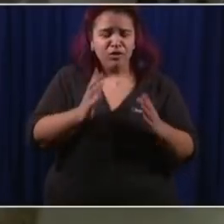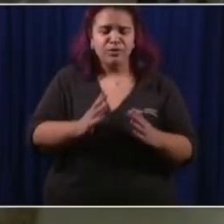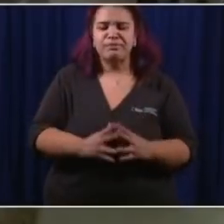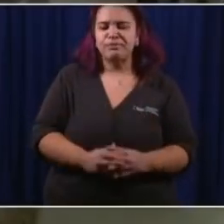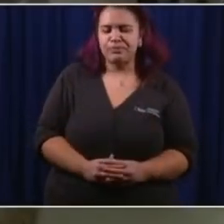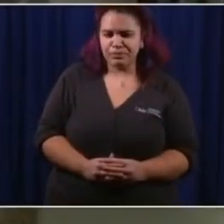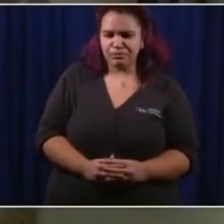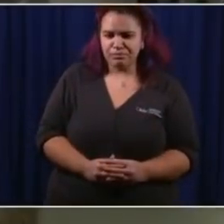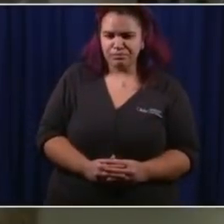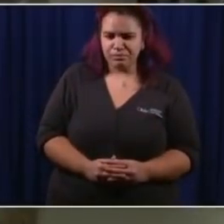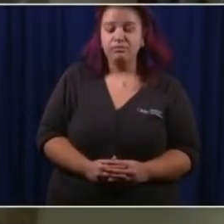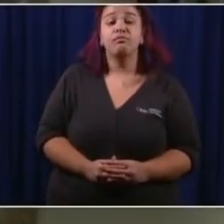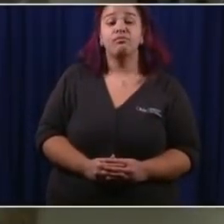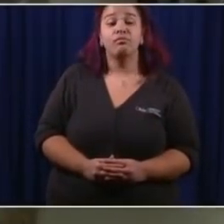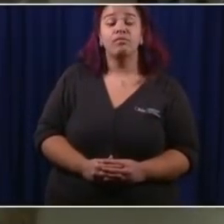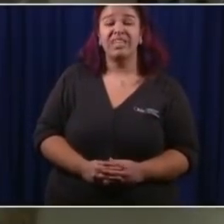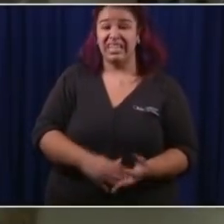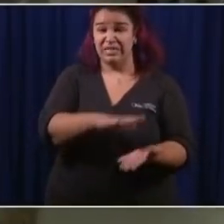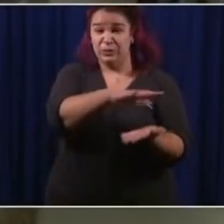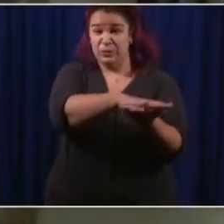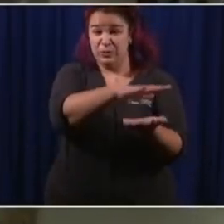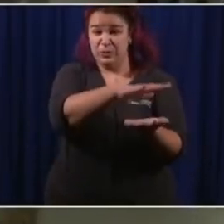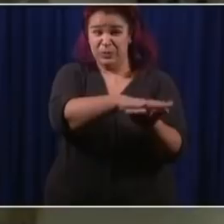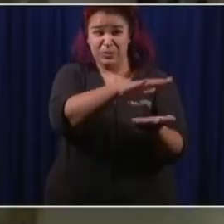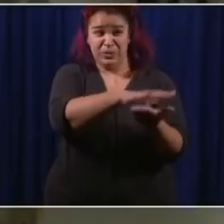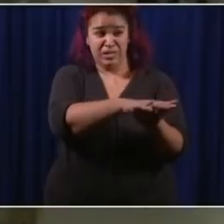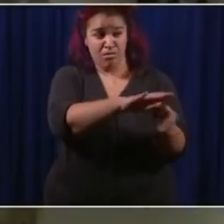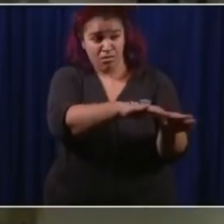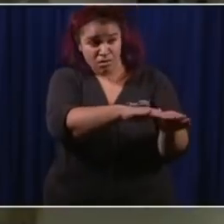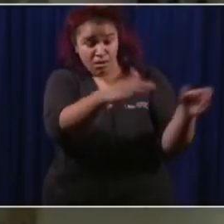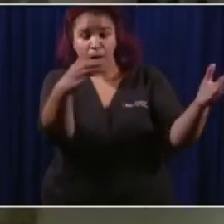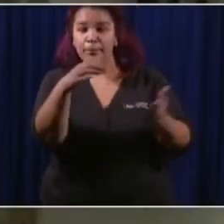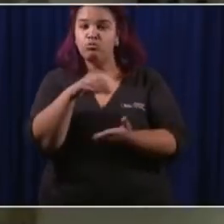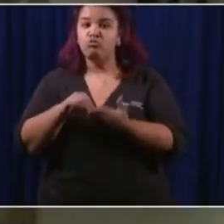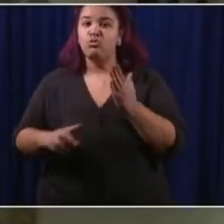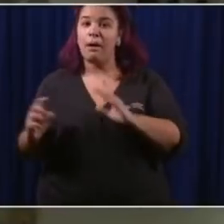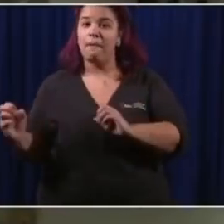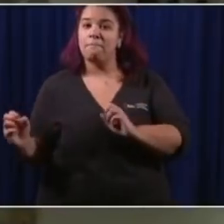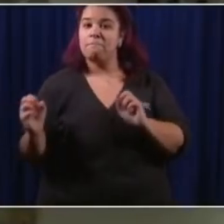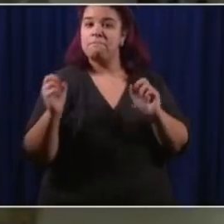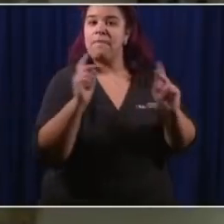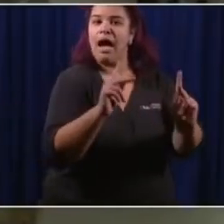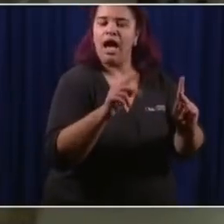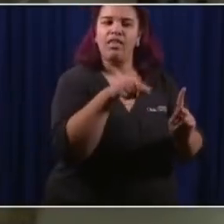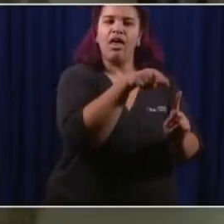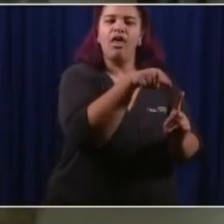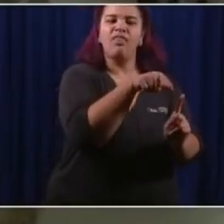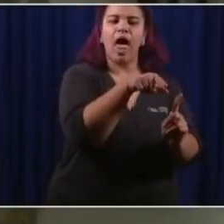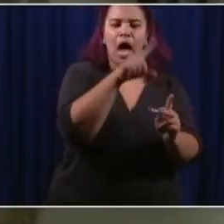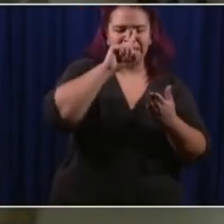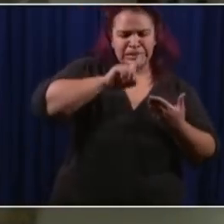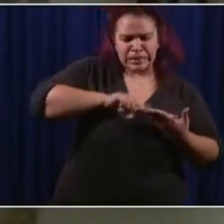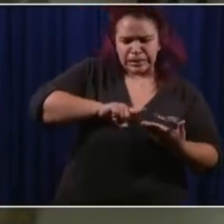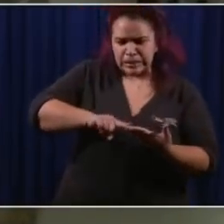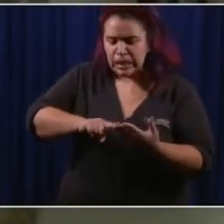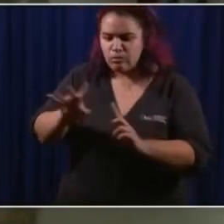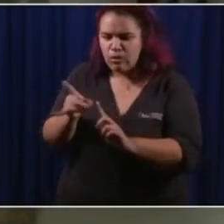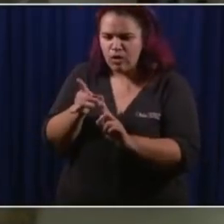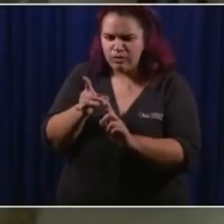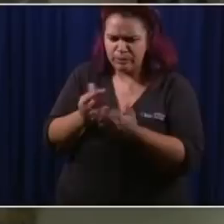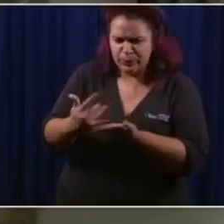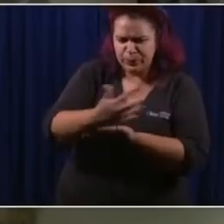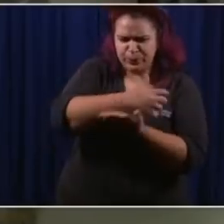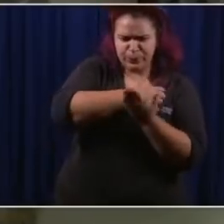as students are returning to schools, how are schools going to report COVID cases to the public?